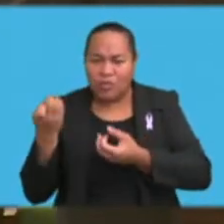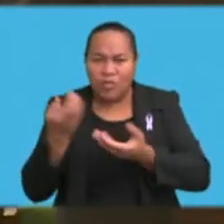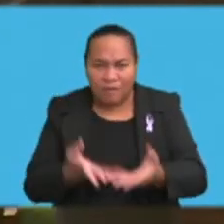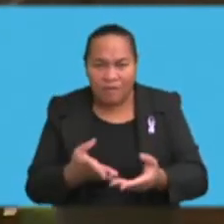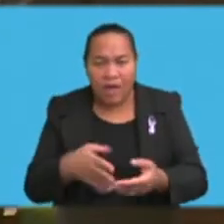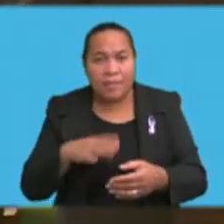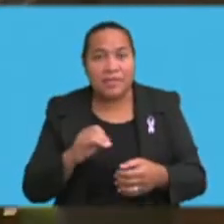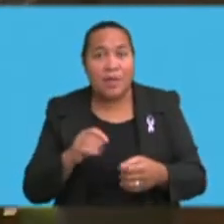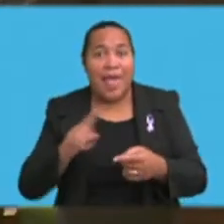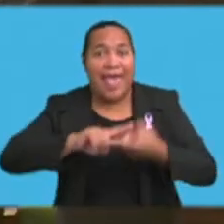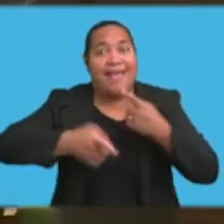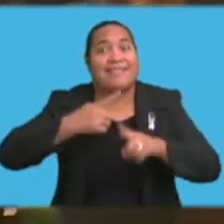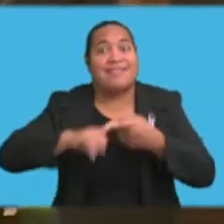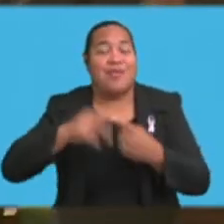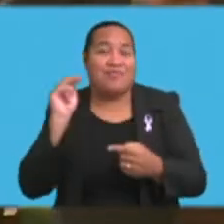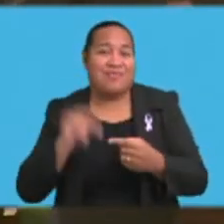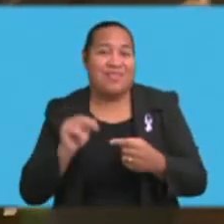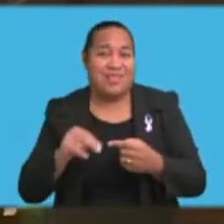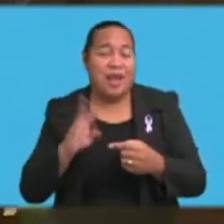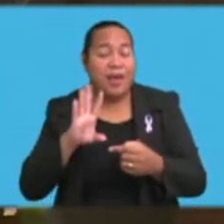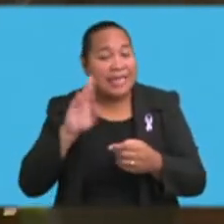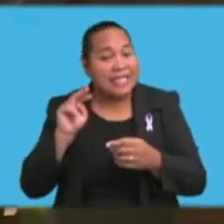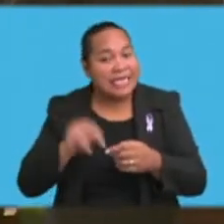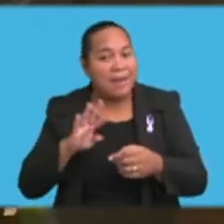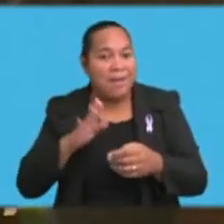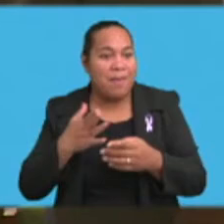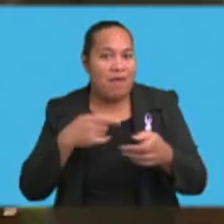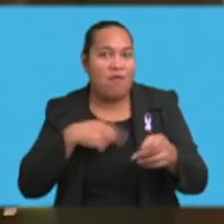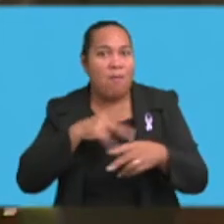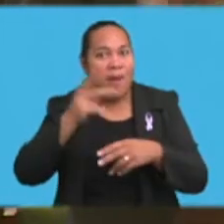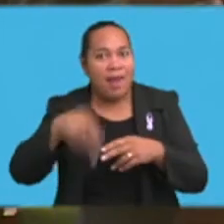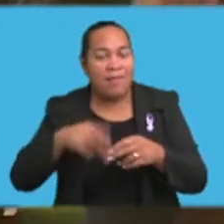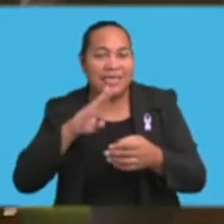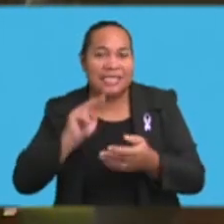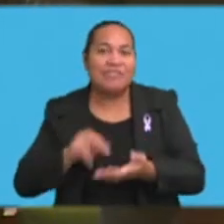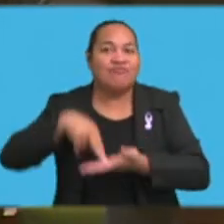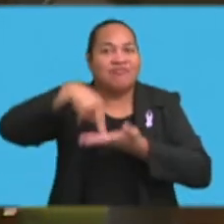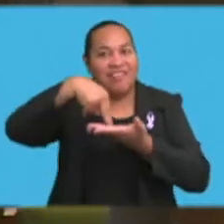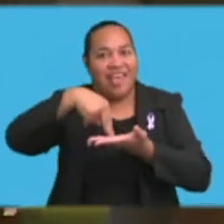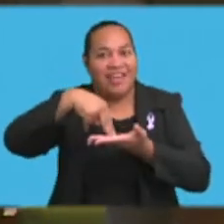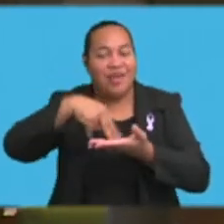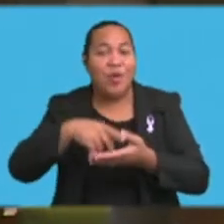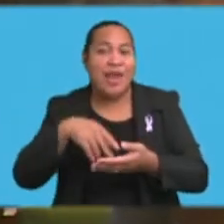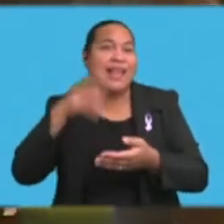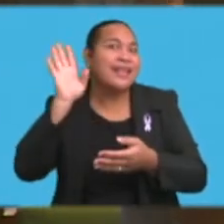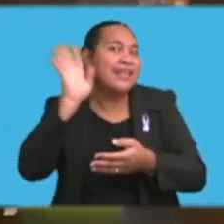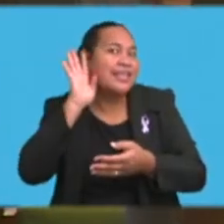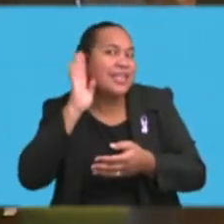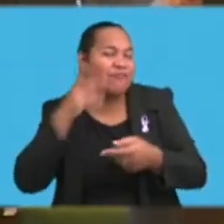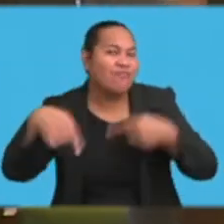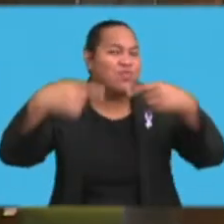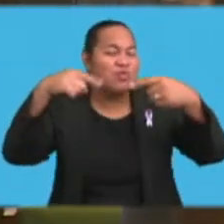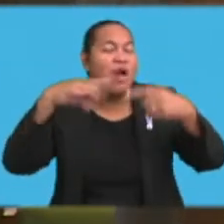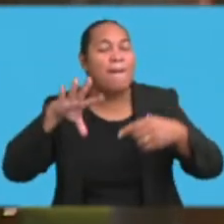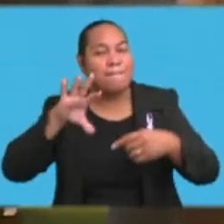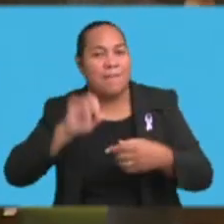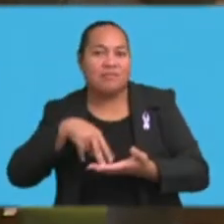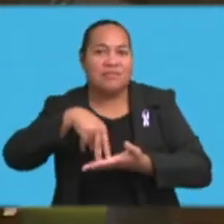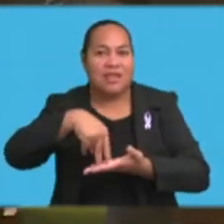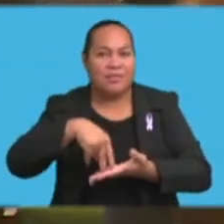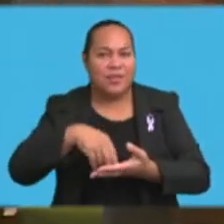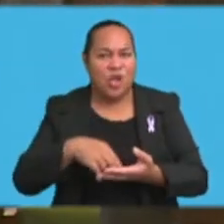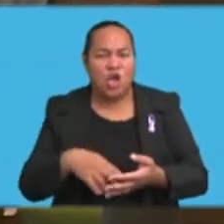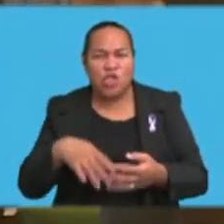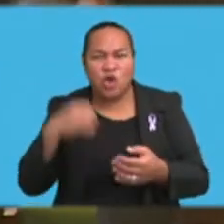people to move their bodies. Maybe we should stand up more during Parliament and move our bodies while listening to debates. Stress management, work-life